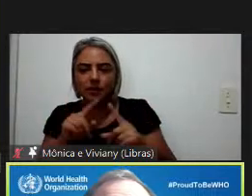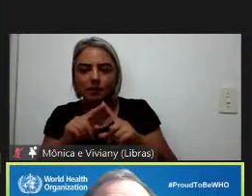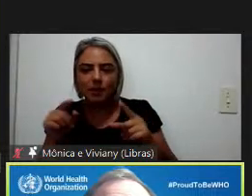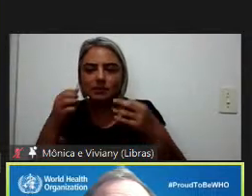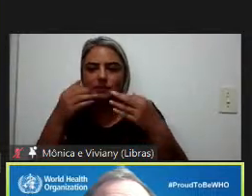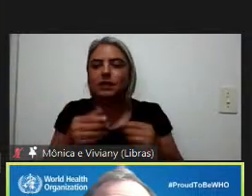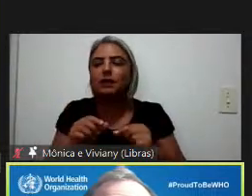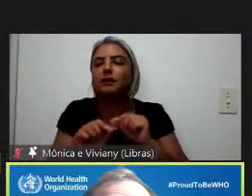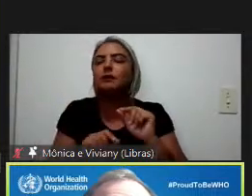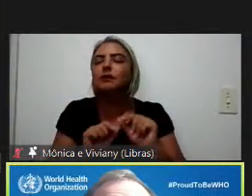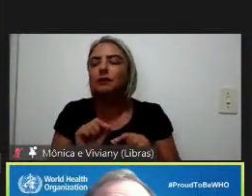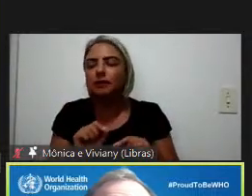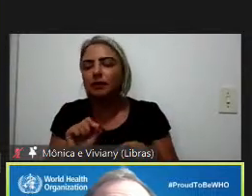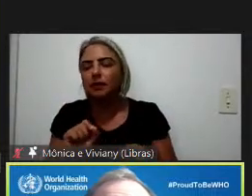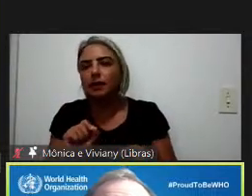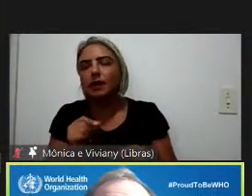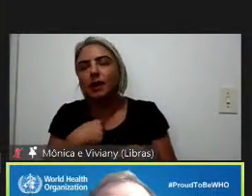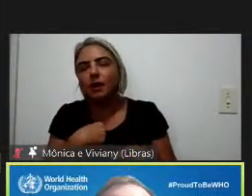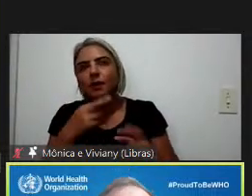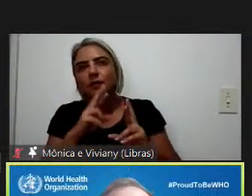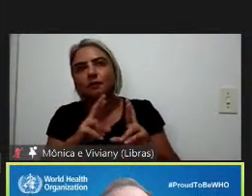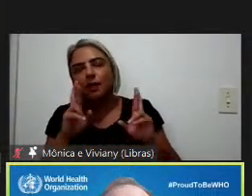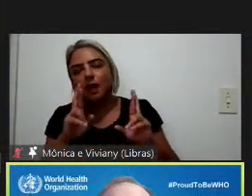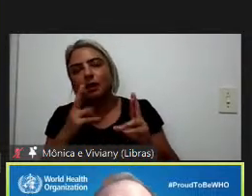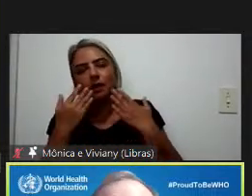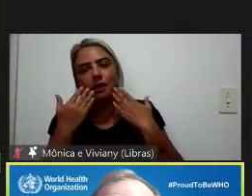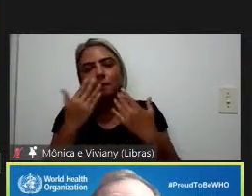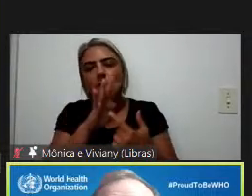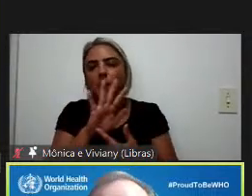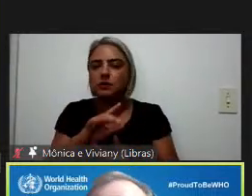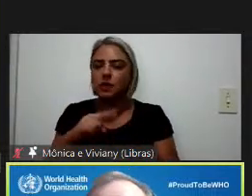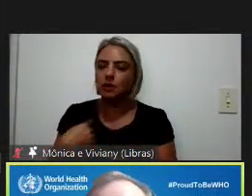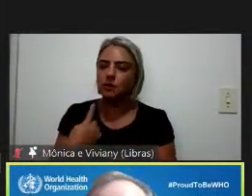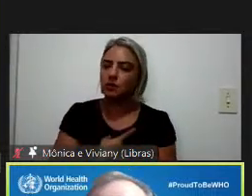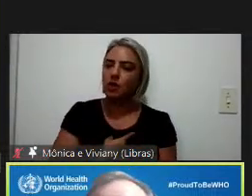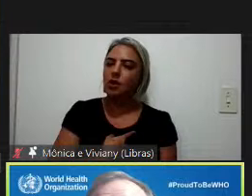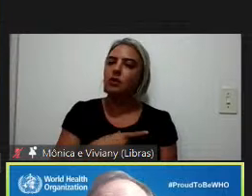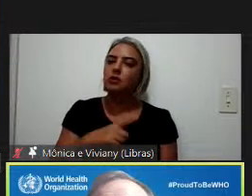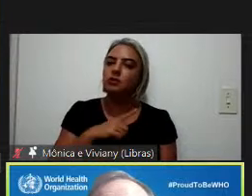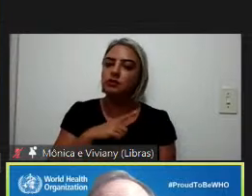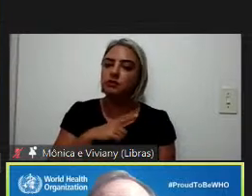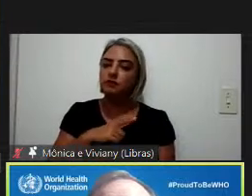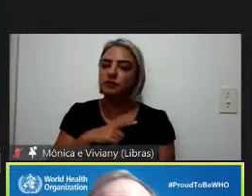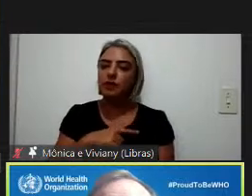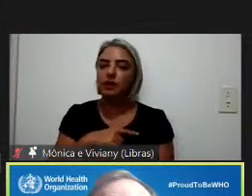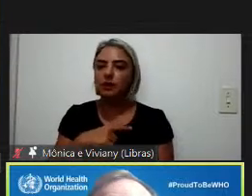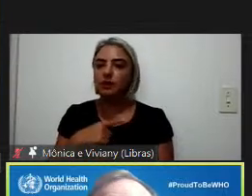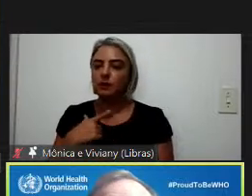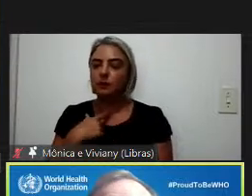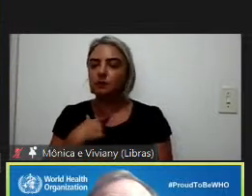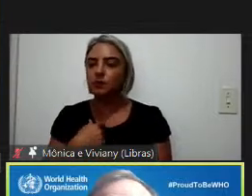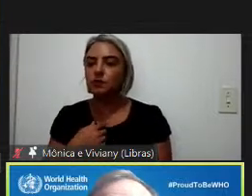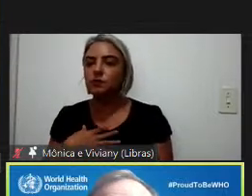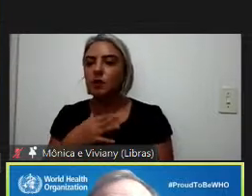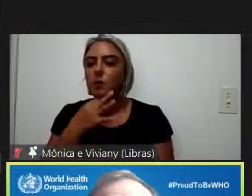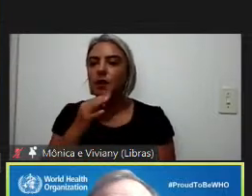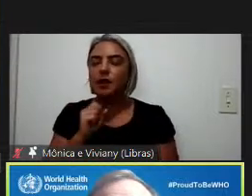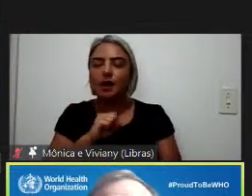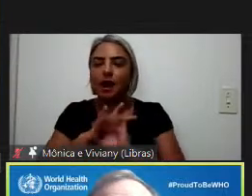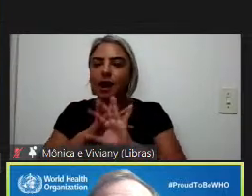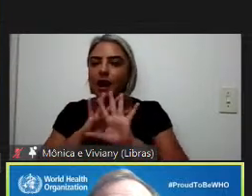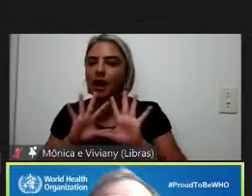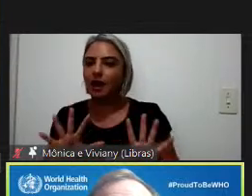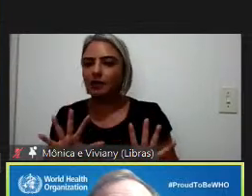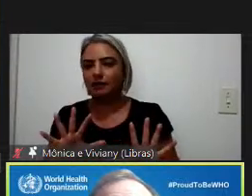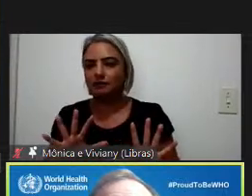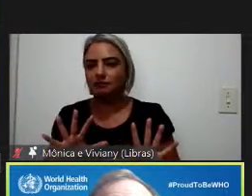I hope I demonstrated that we had very clear ambition when we launched a Decade of Action